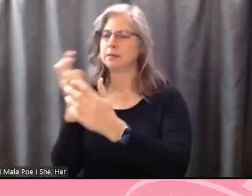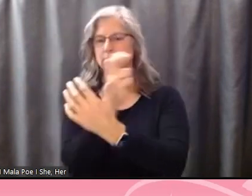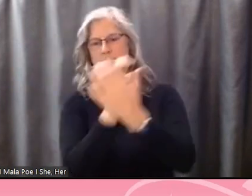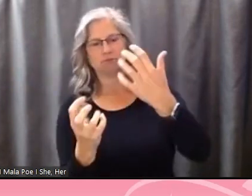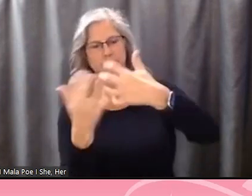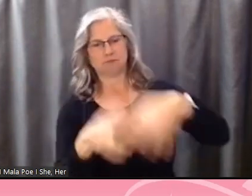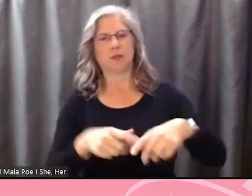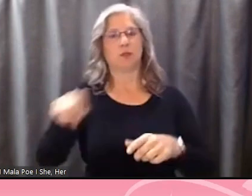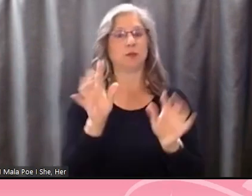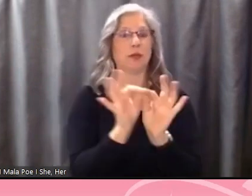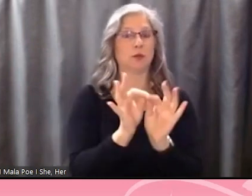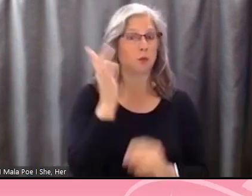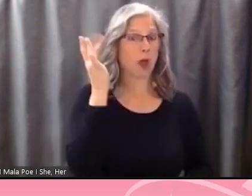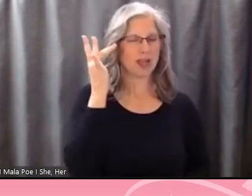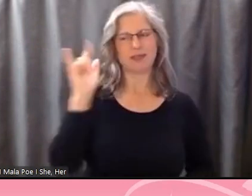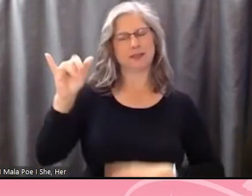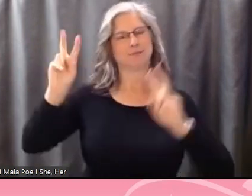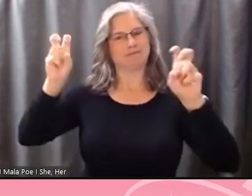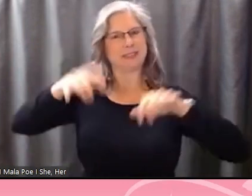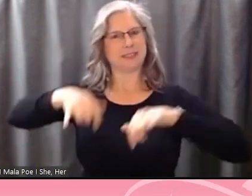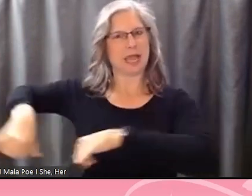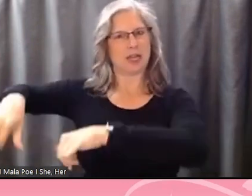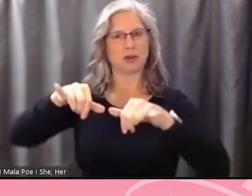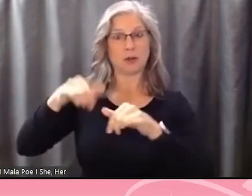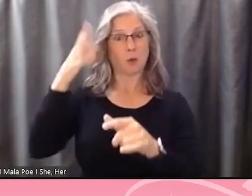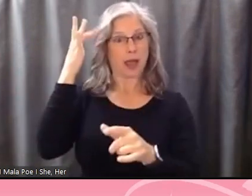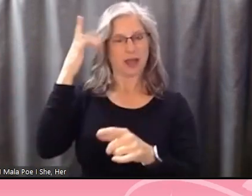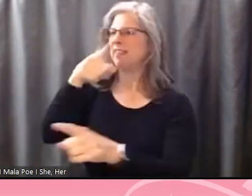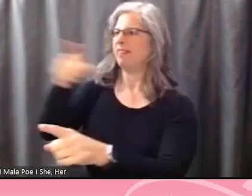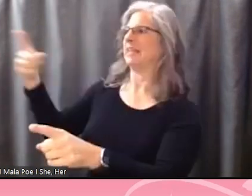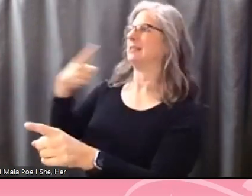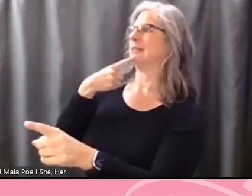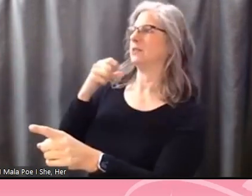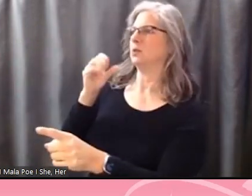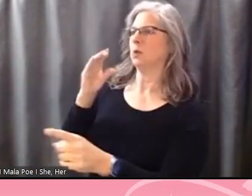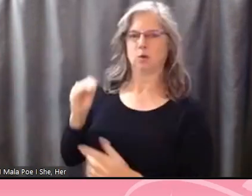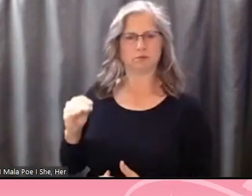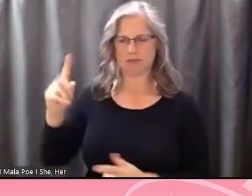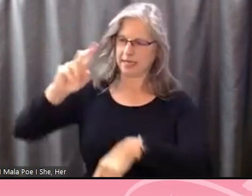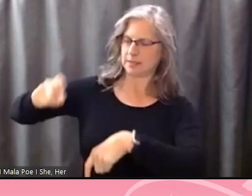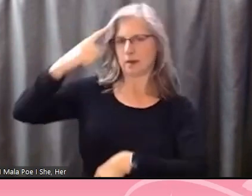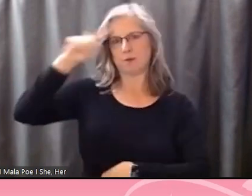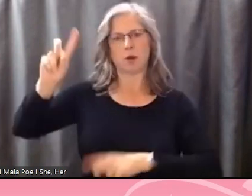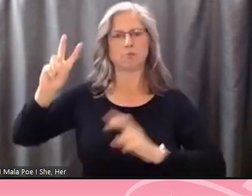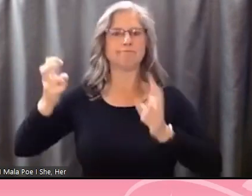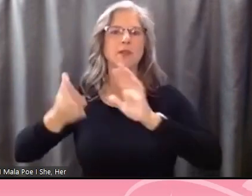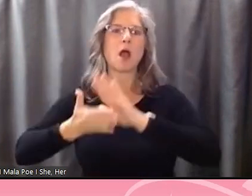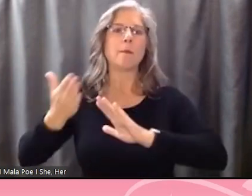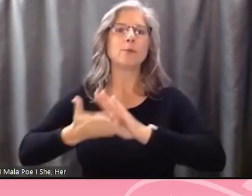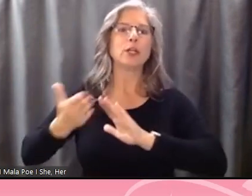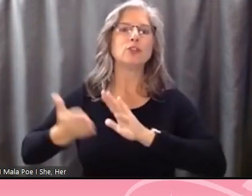values because it is the standard, because they said so, because it is necessary for the operation of